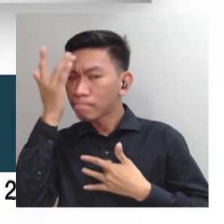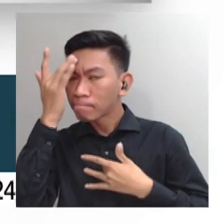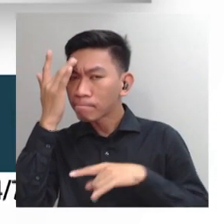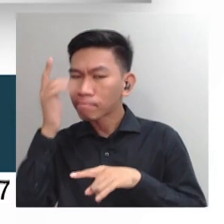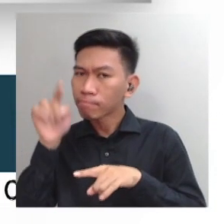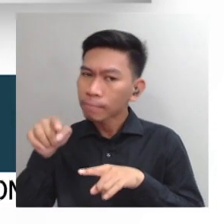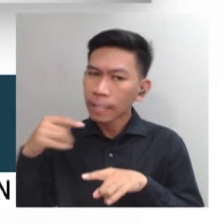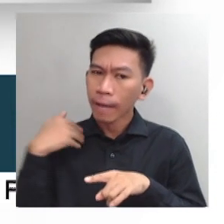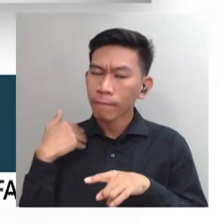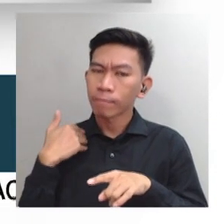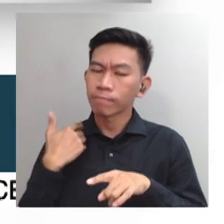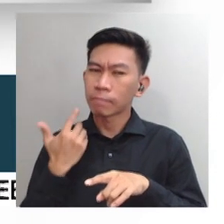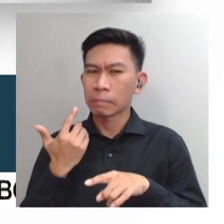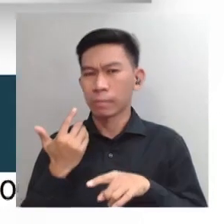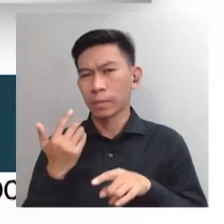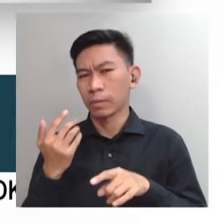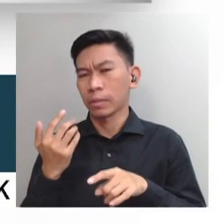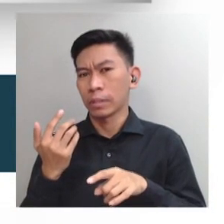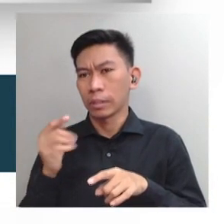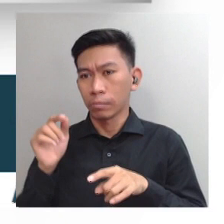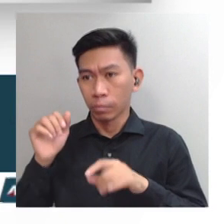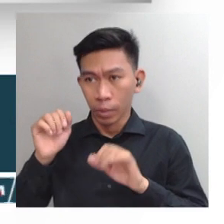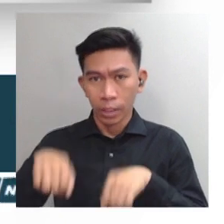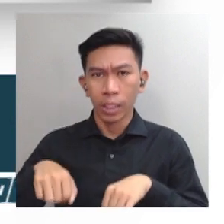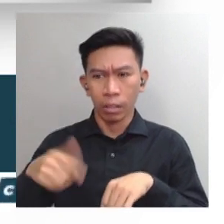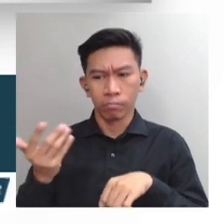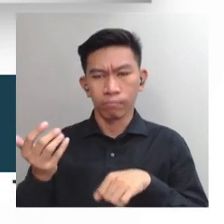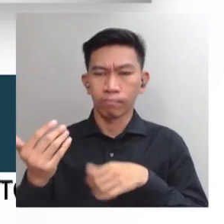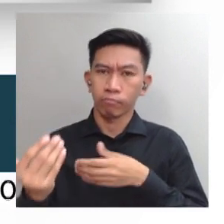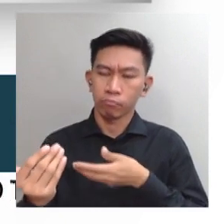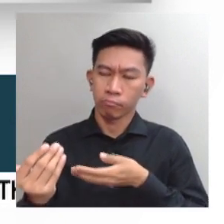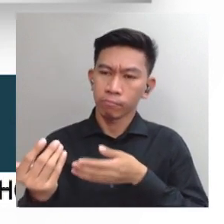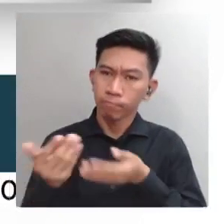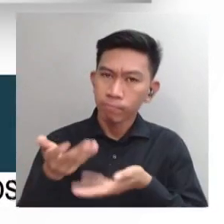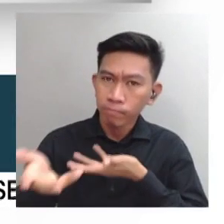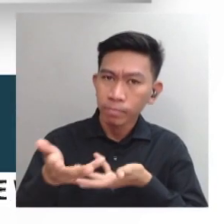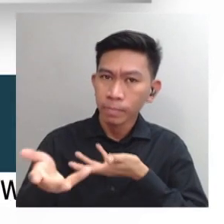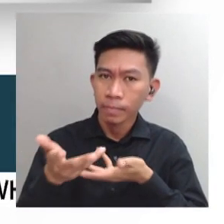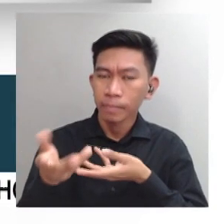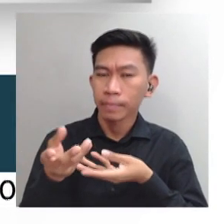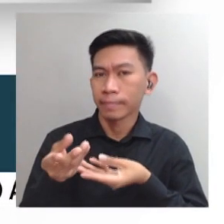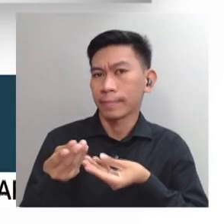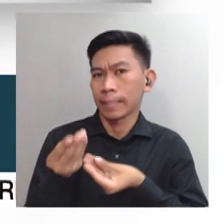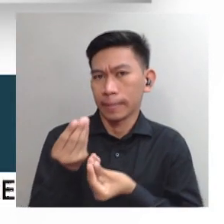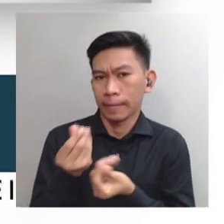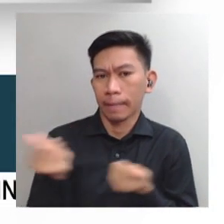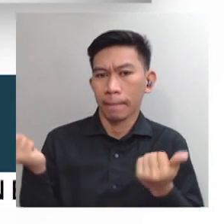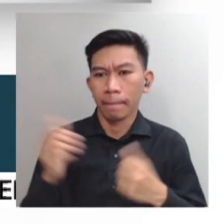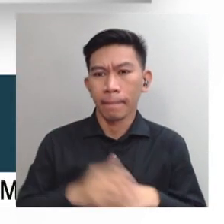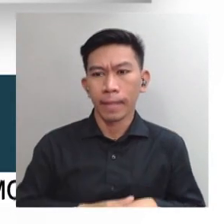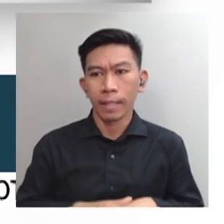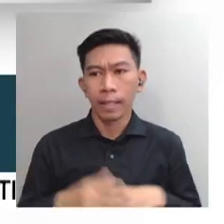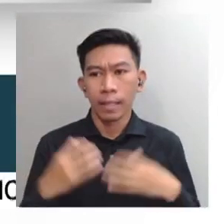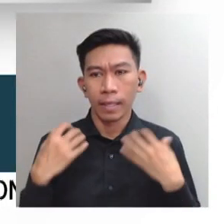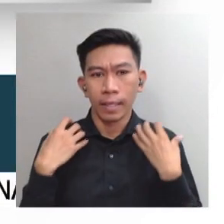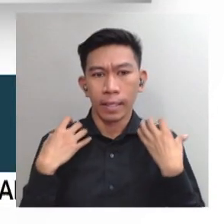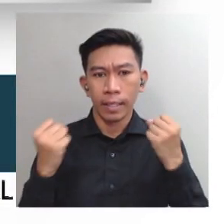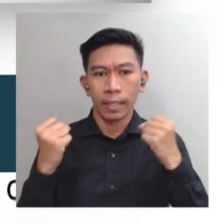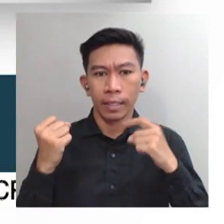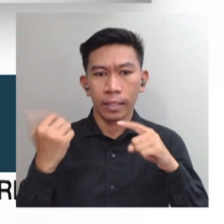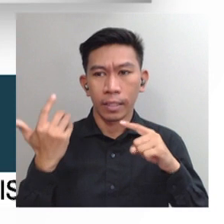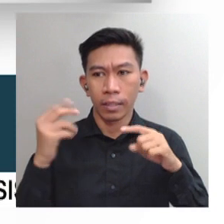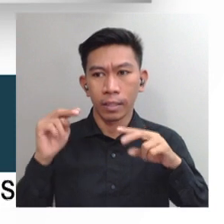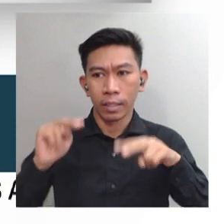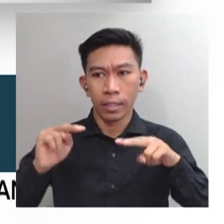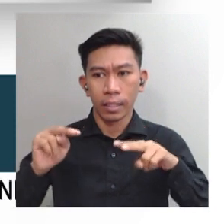may masamang pakiramdam ay mabibigyan agad ng lunas. Sa health surveillance, nakita po na isa sa pinakamataas na